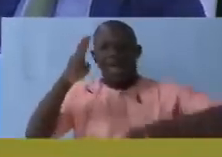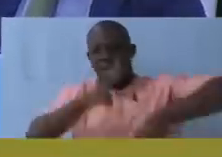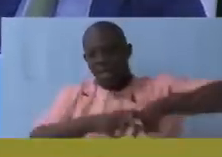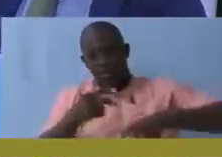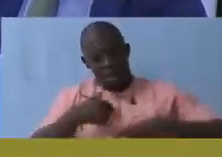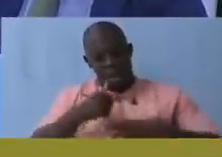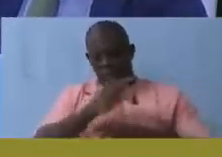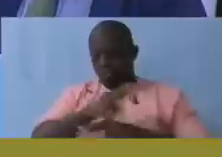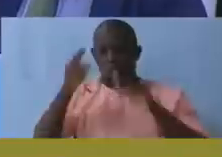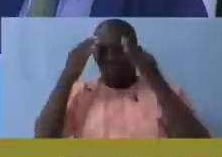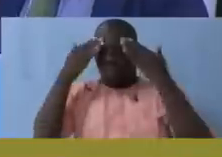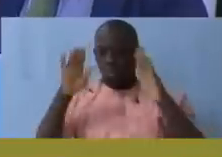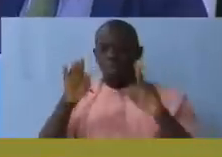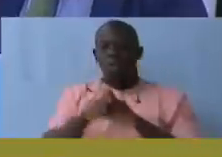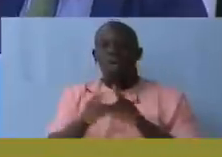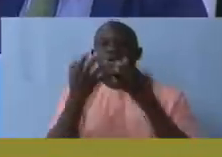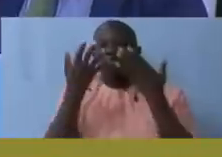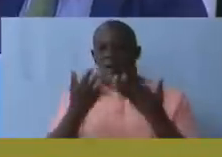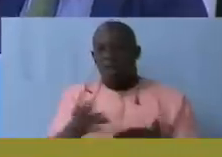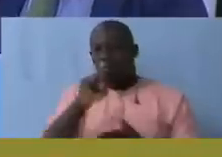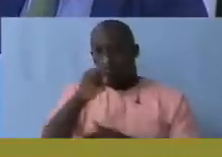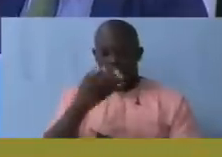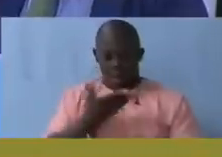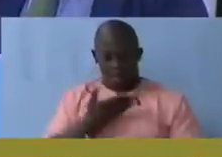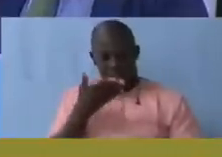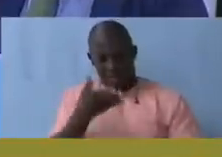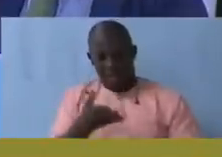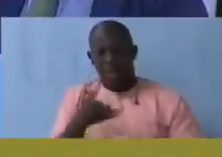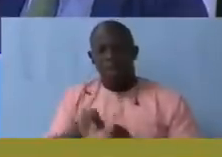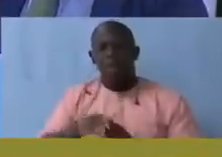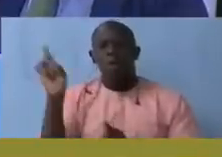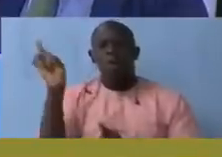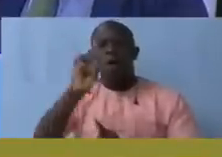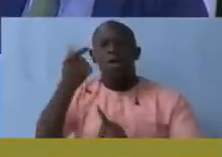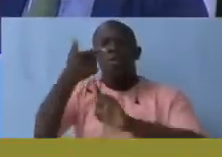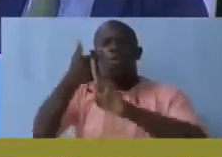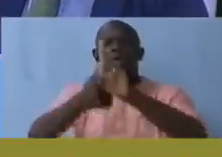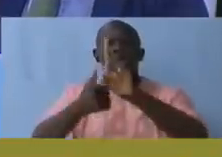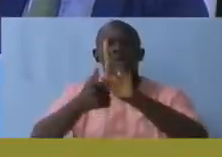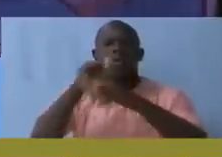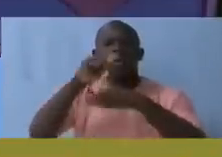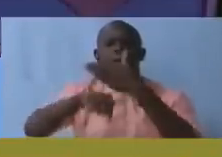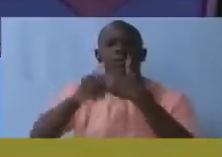are. This was in what month in